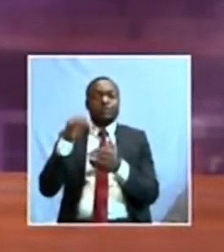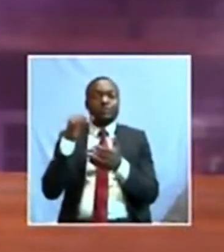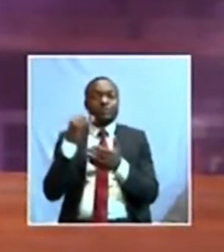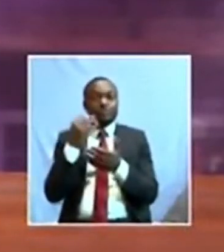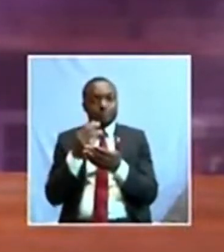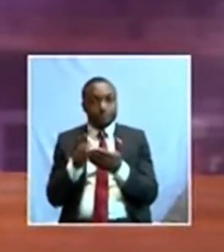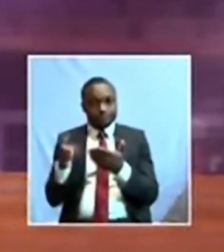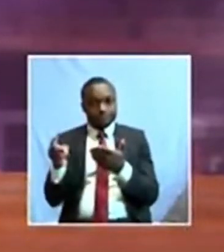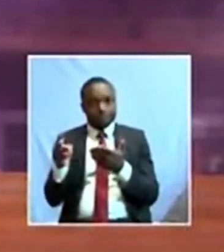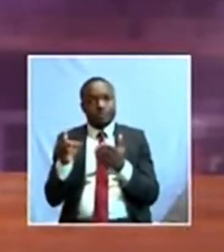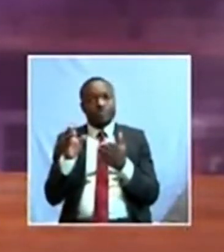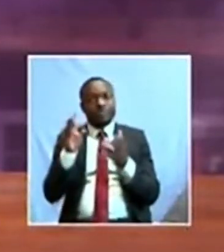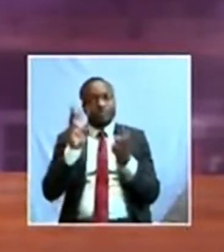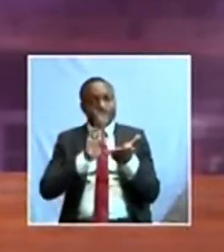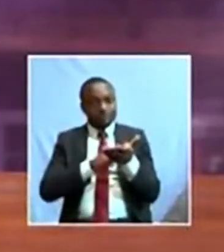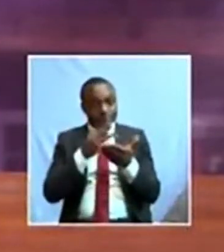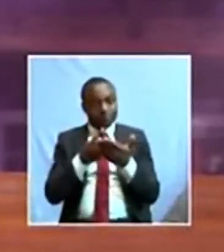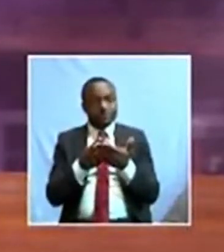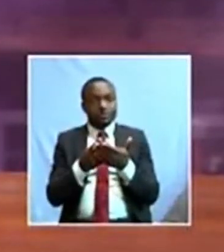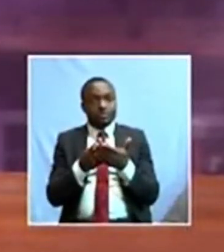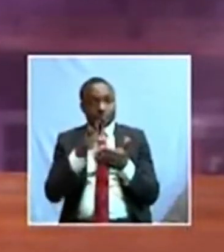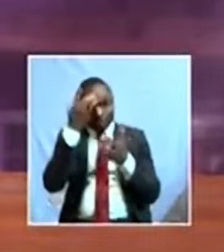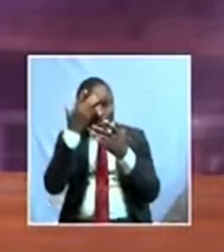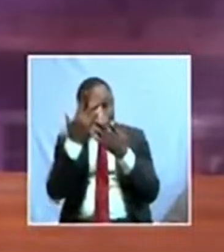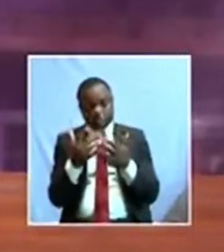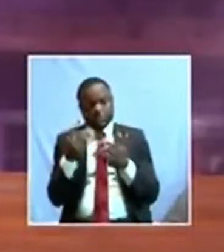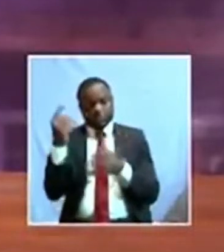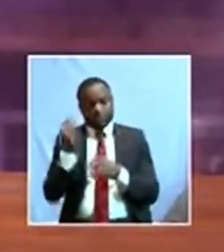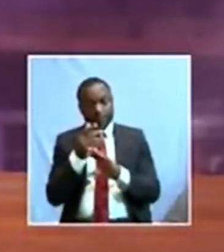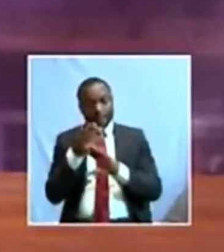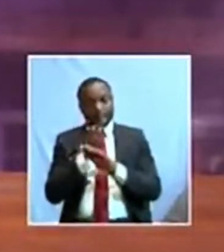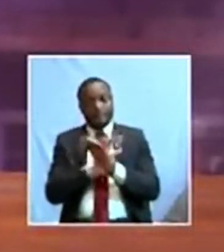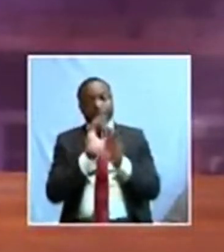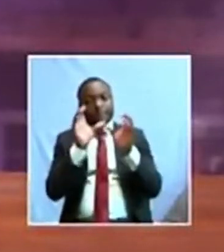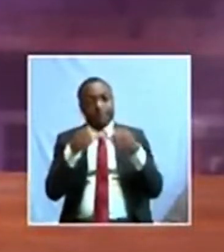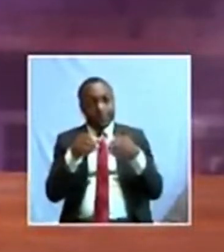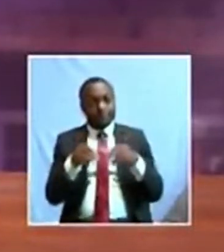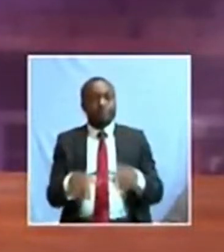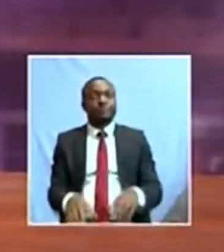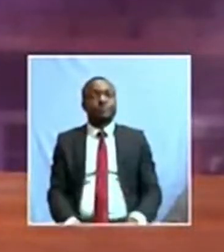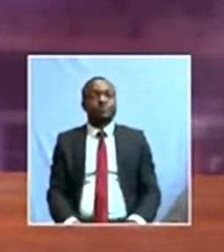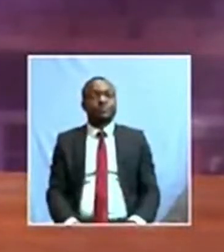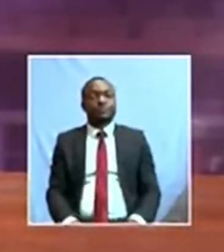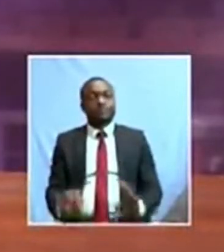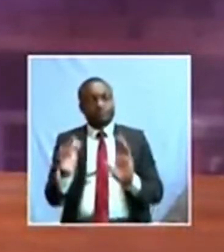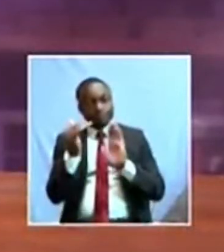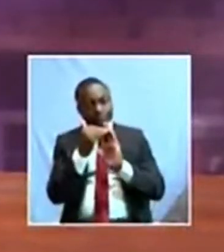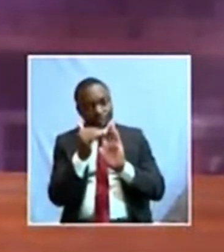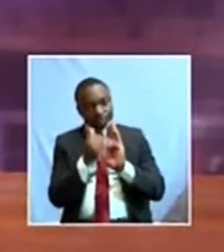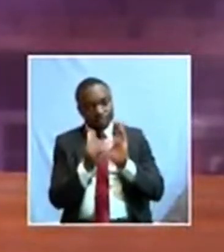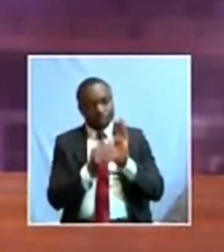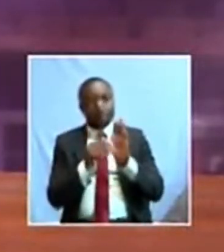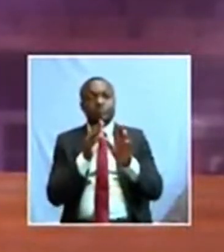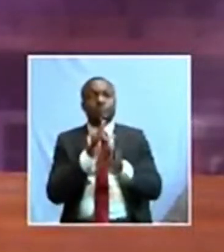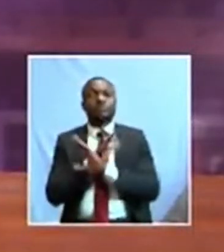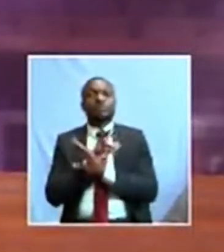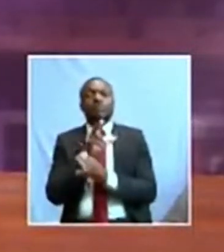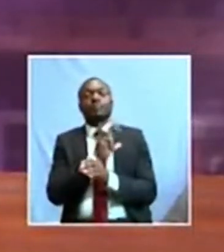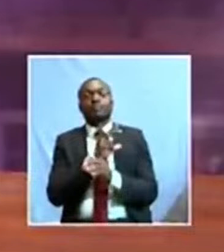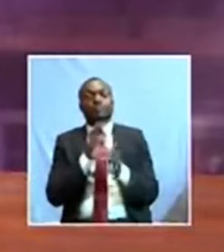the witnesses expected to appear before the committee as follows: the Zambia Police